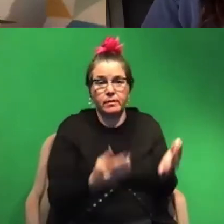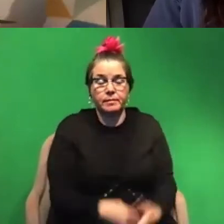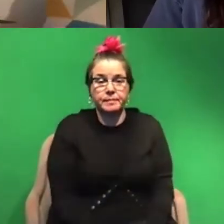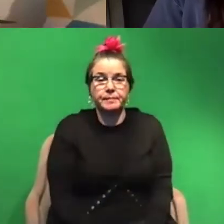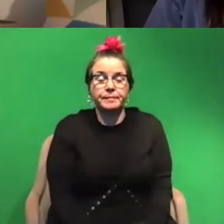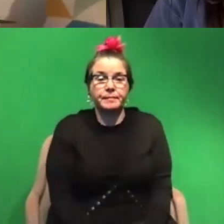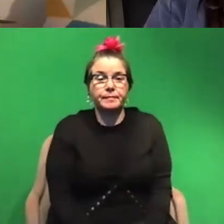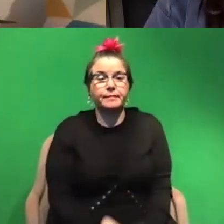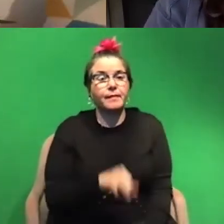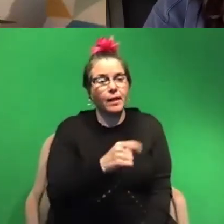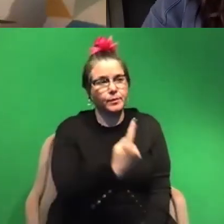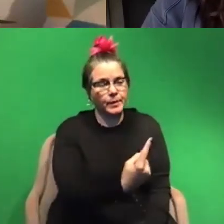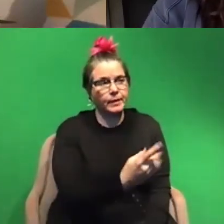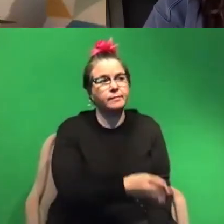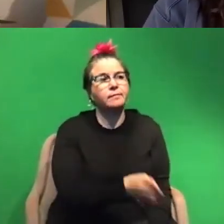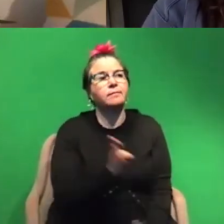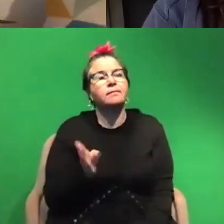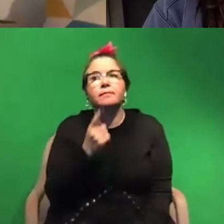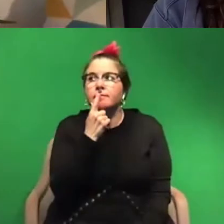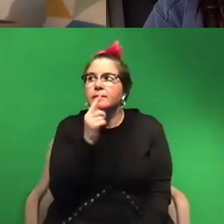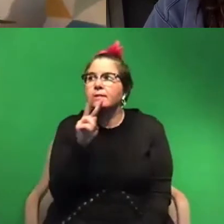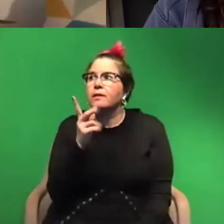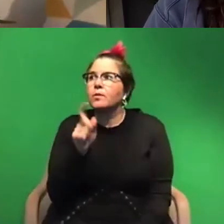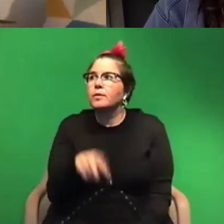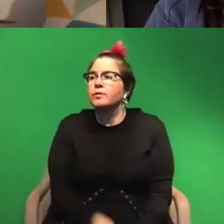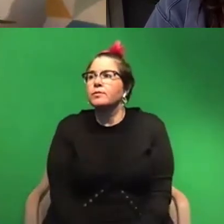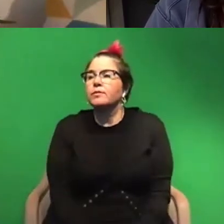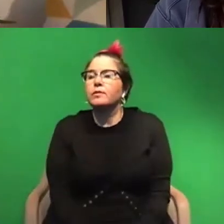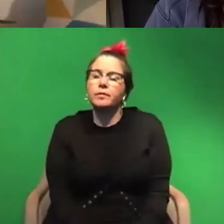that's one. And then to answer the second question,